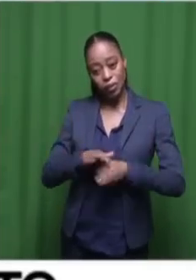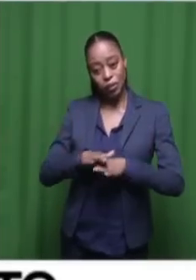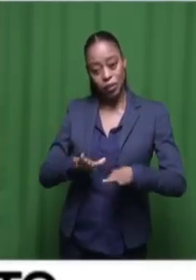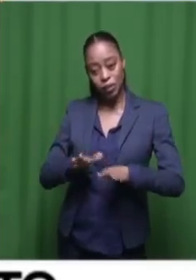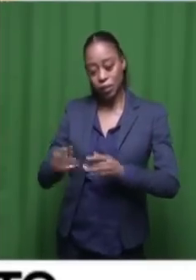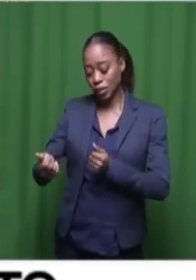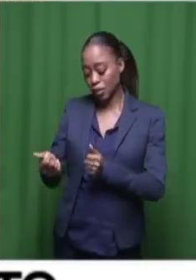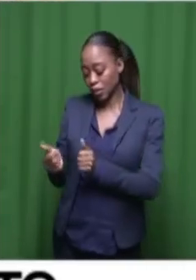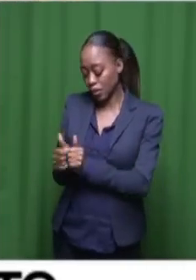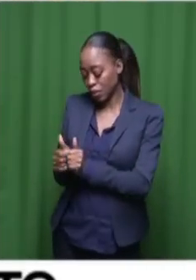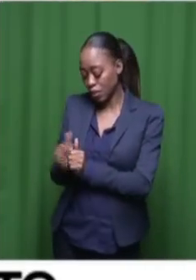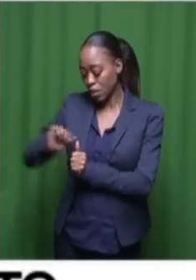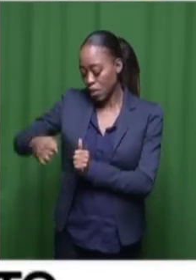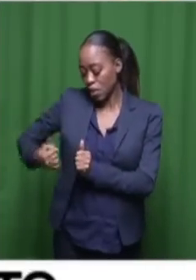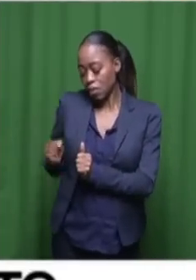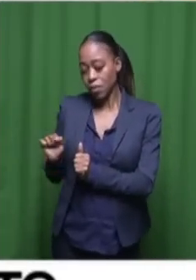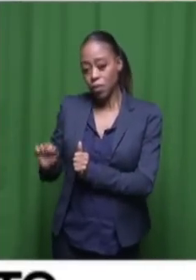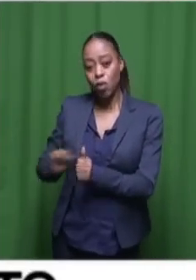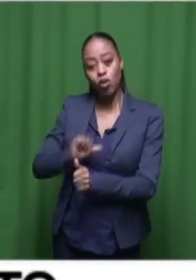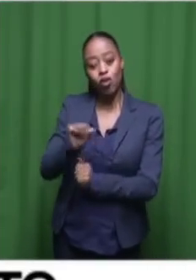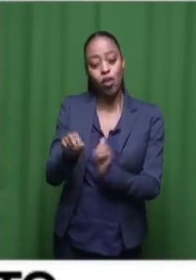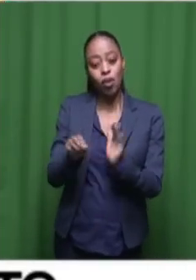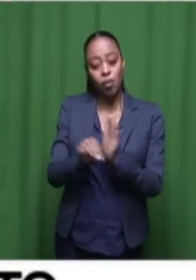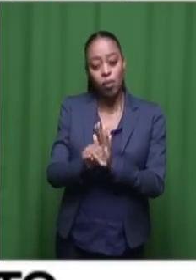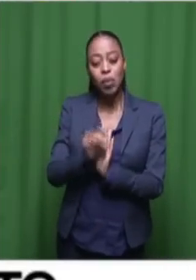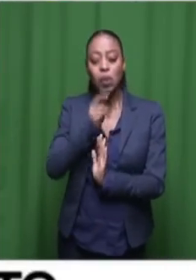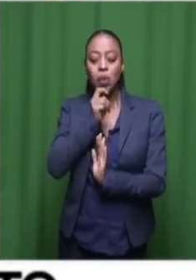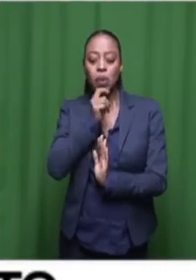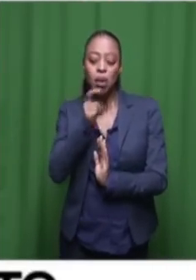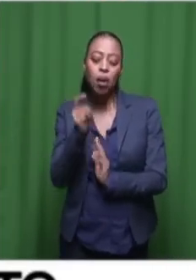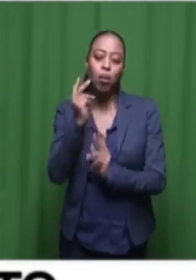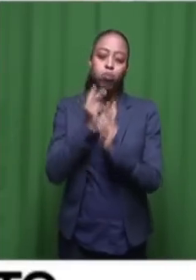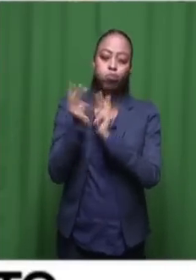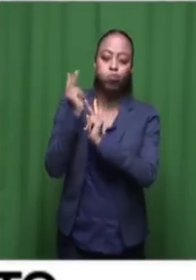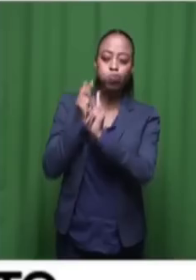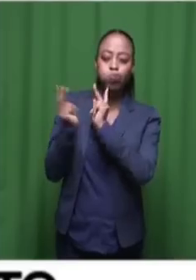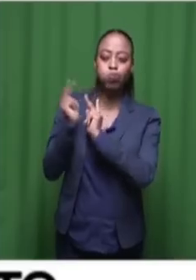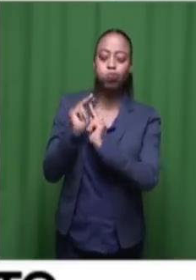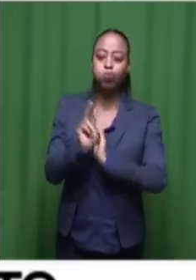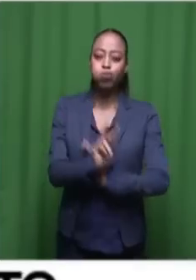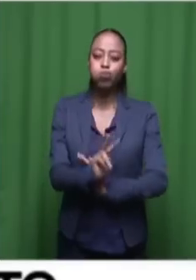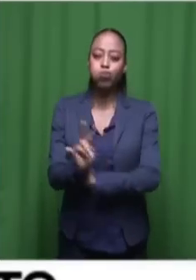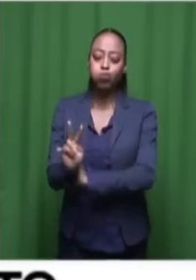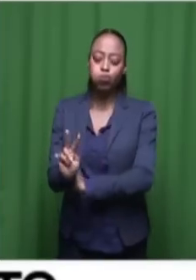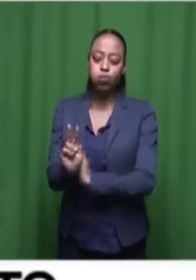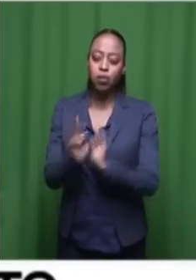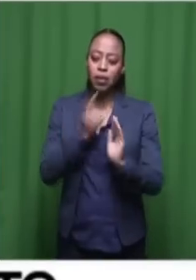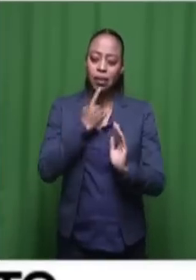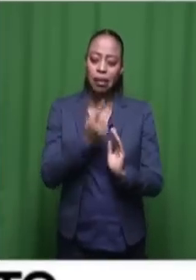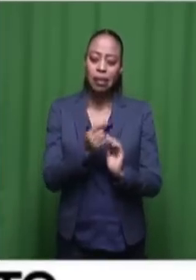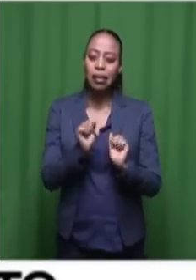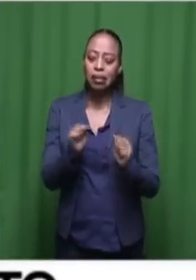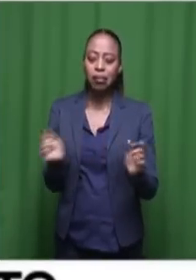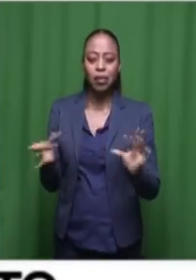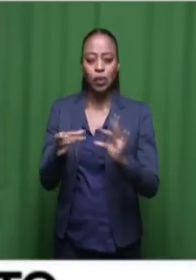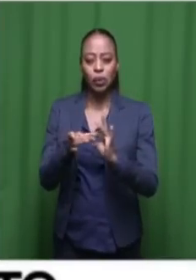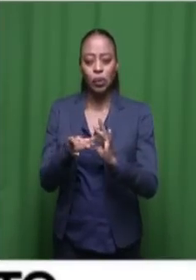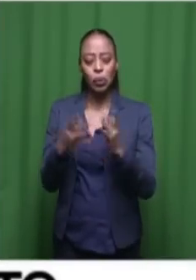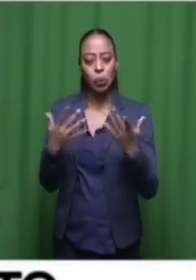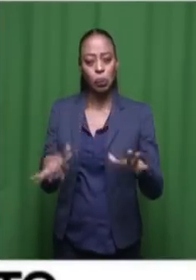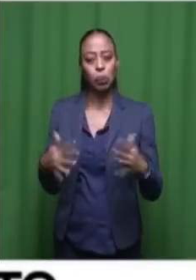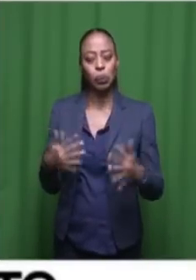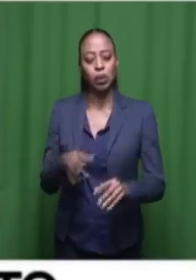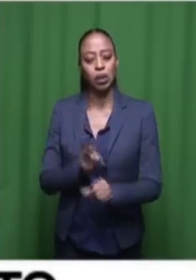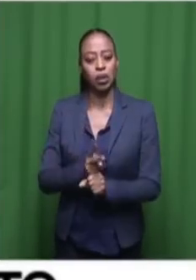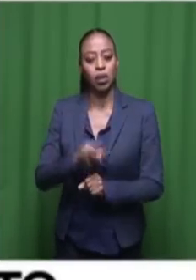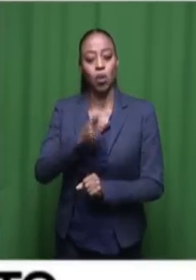husband, Philip. On social media users took time just to reflect on the two, simply saying they are connected. Once again, you